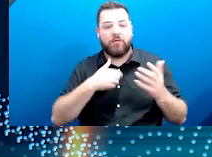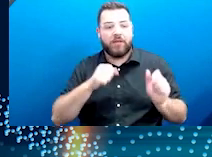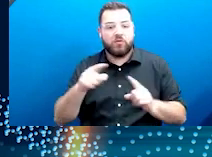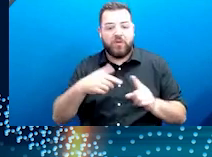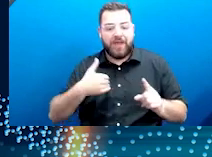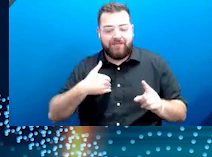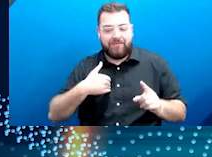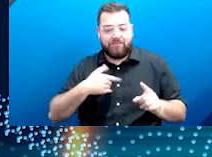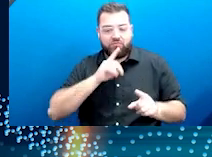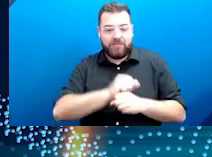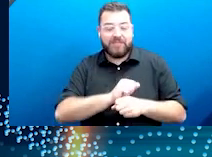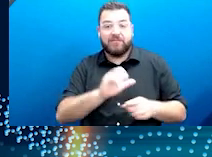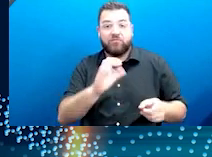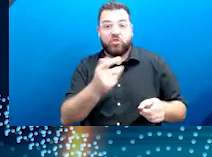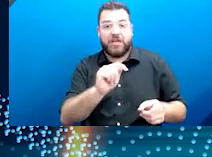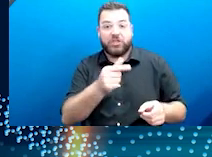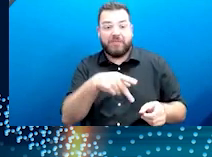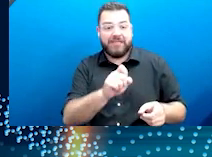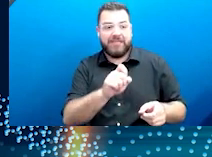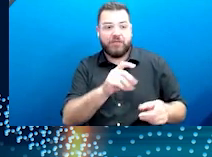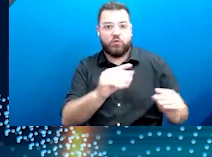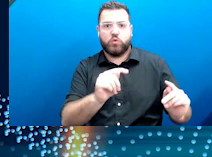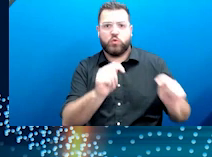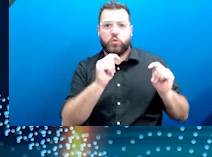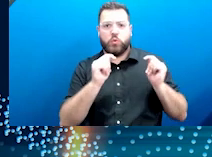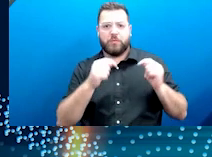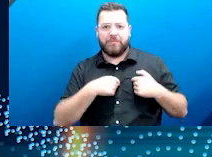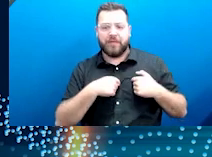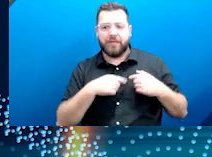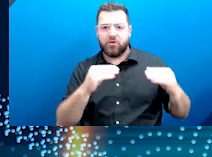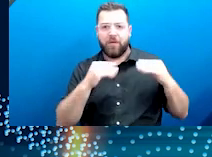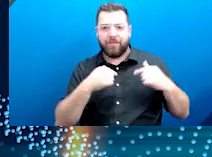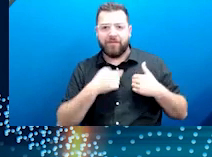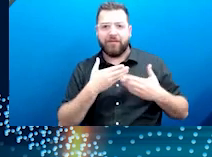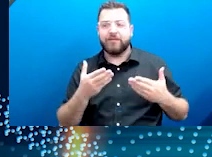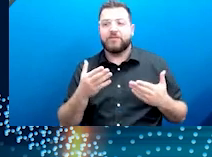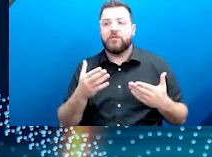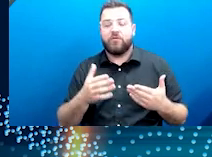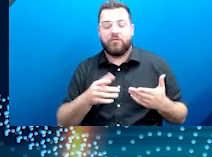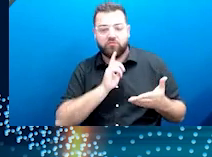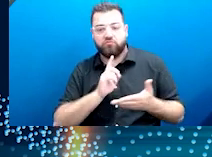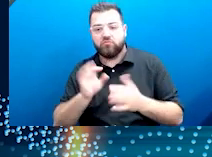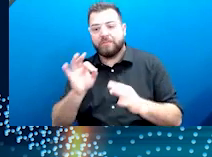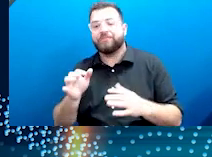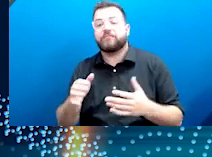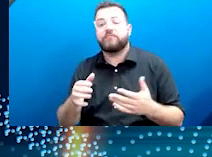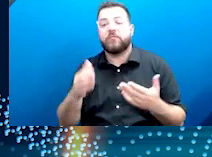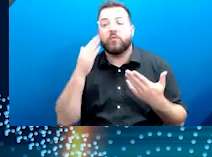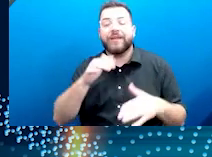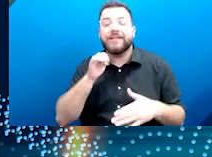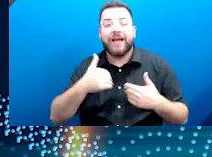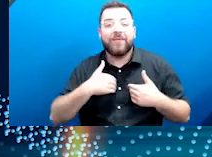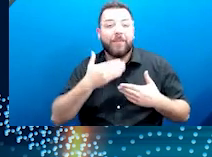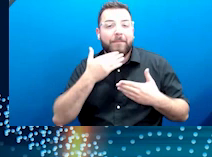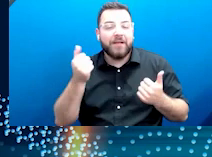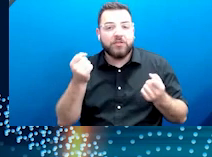personally tutor me. Adapt teaching materials and feedback for different learning styles. This is very true as well. It doesn't have like the best understanding of